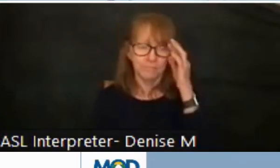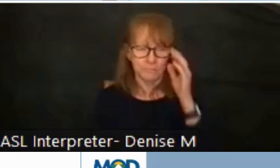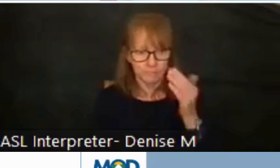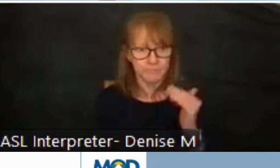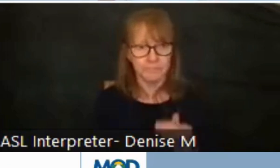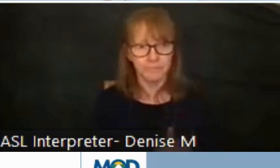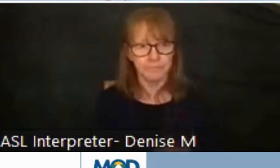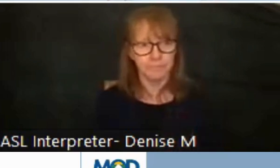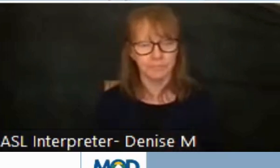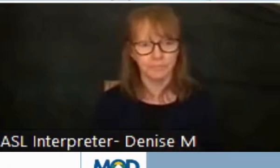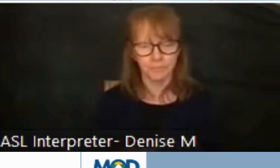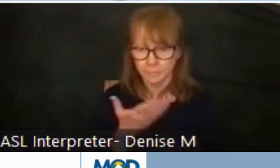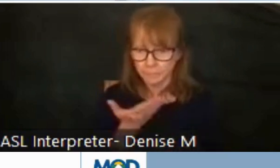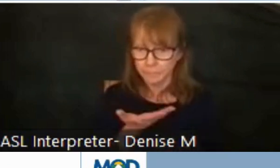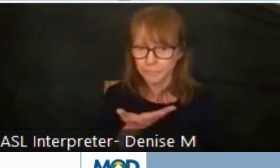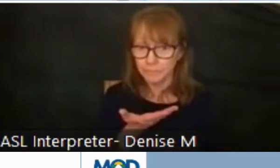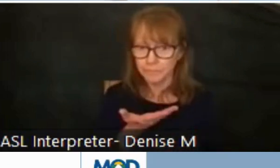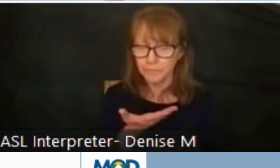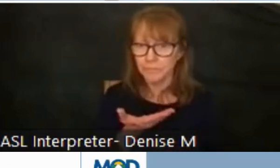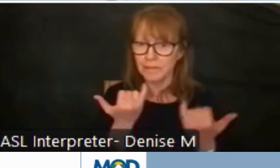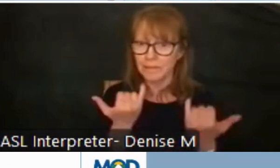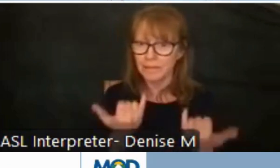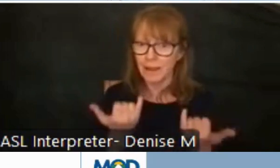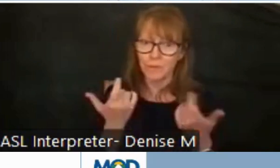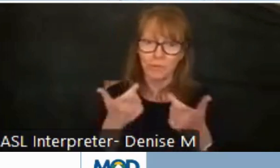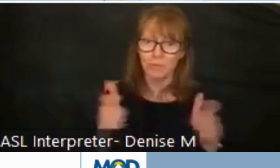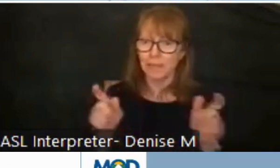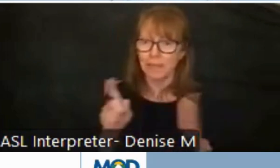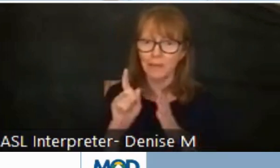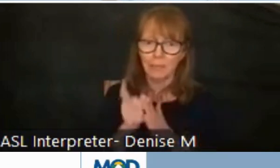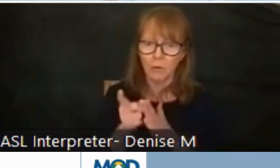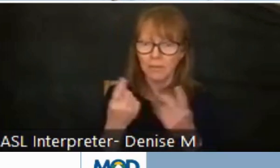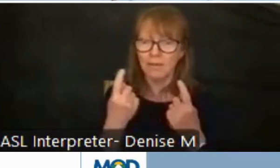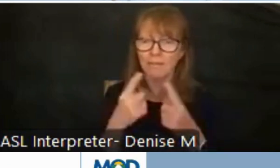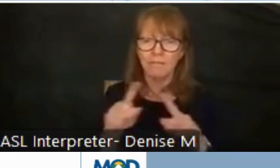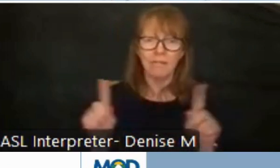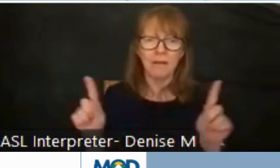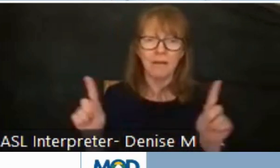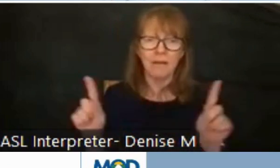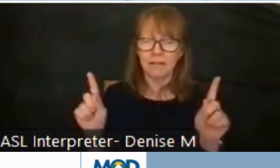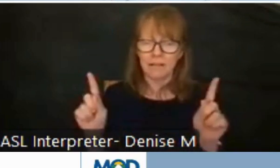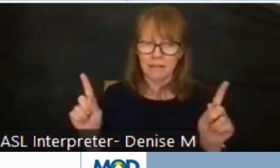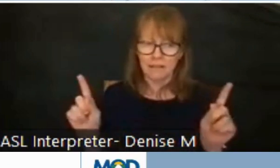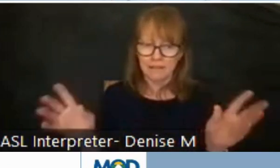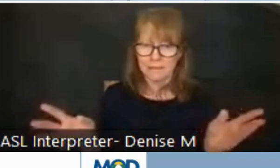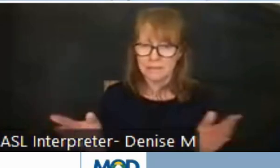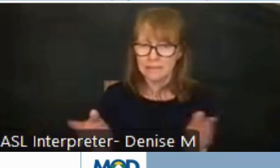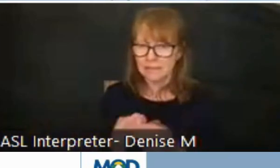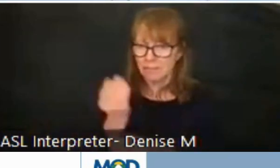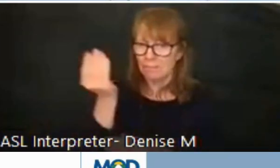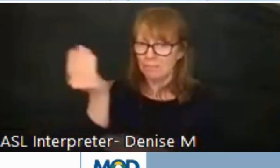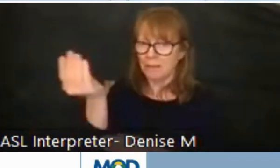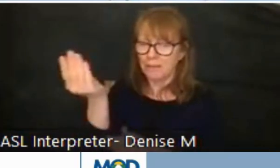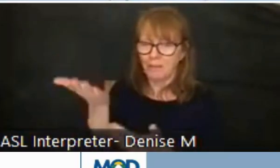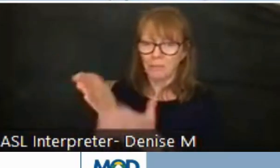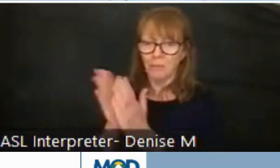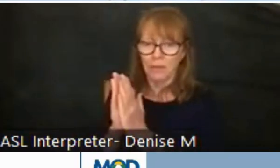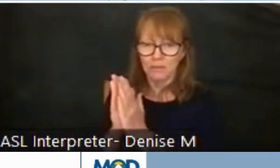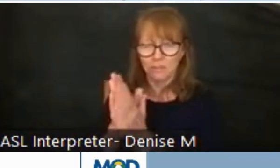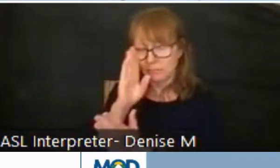So here's the big moment you've been waiting for. You can finally submit your request. This should be pretty